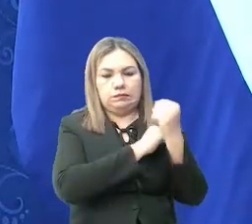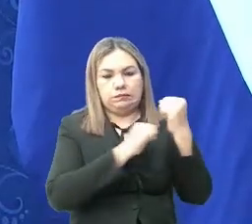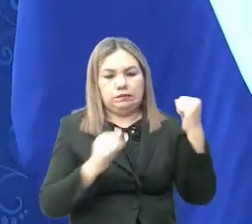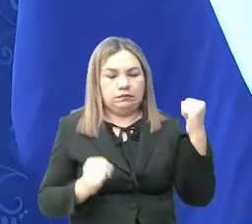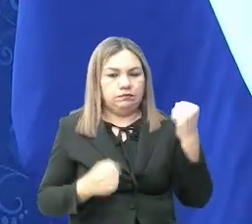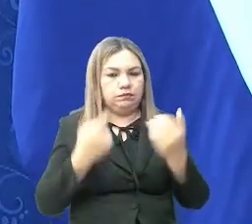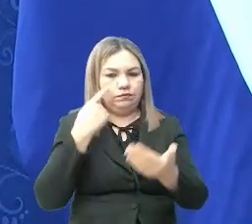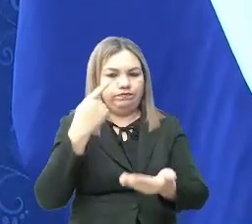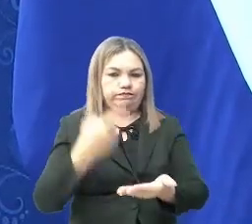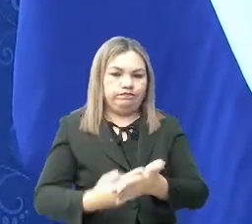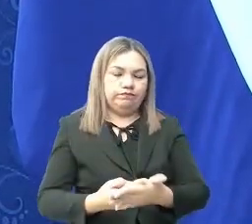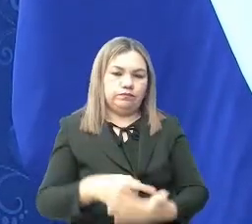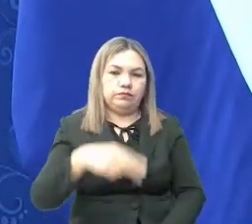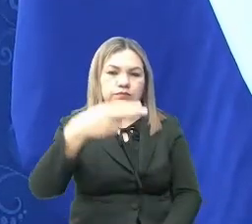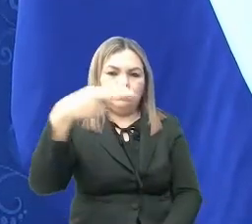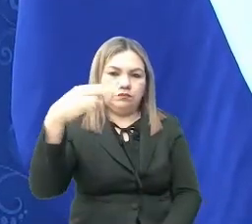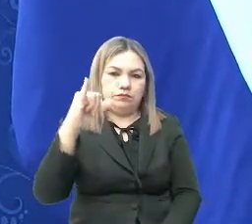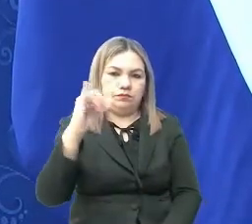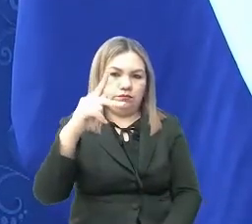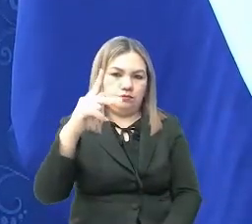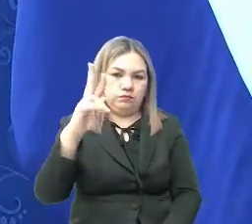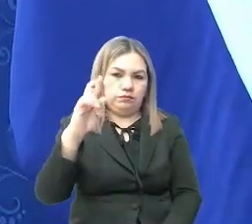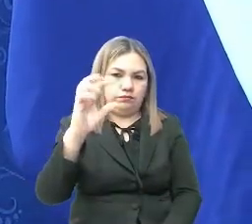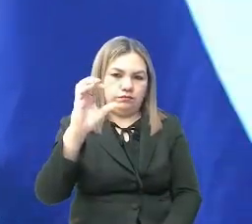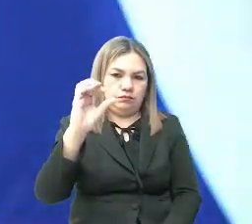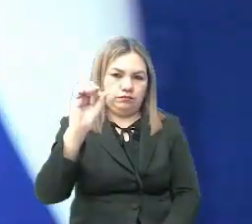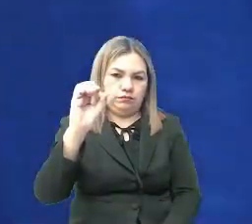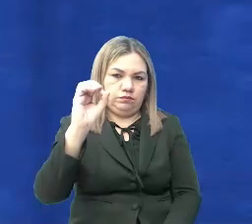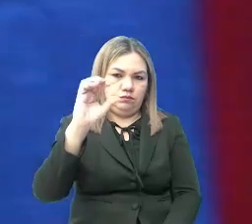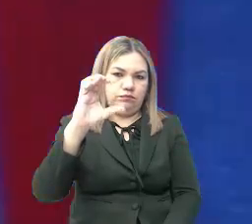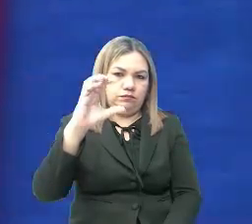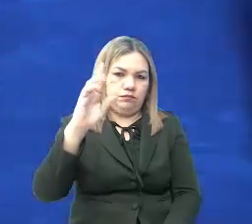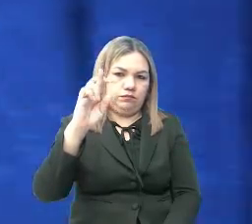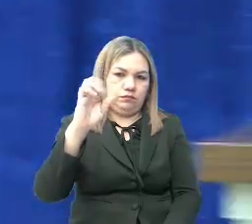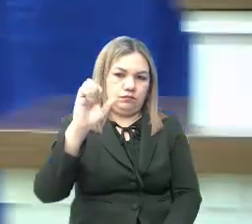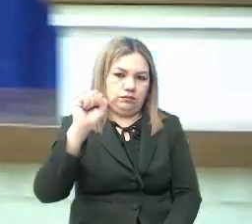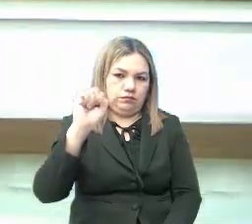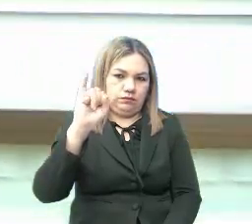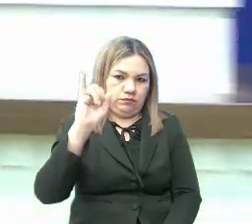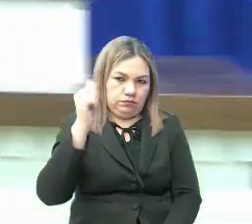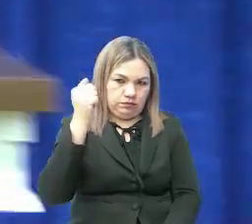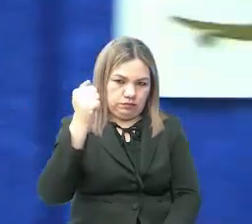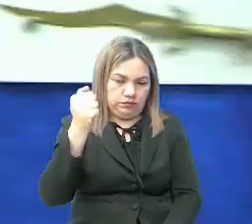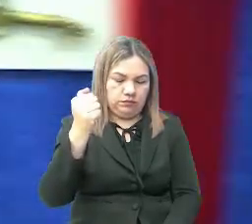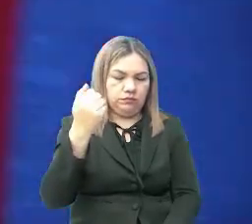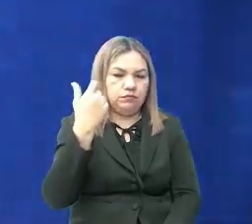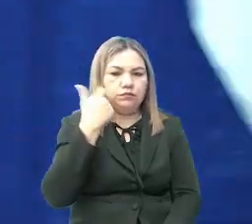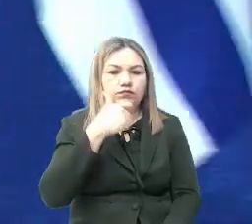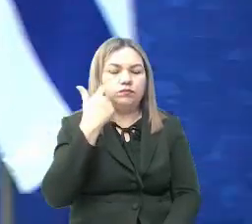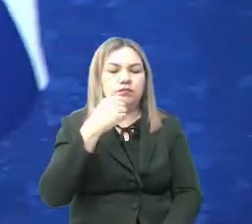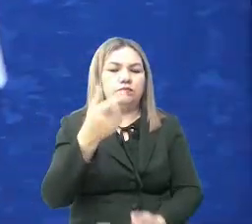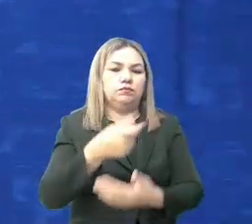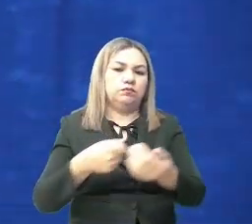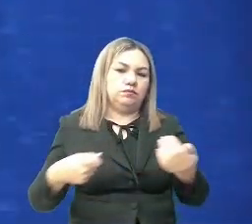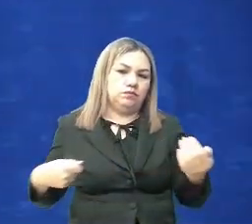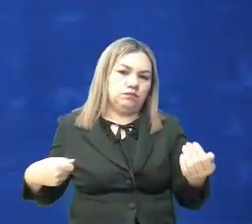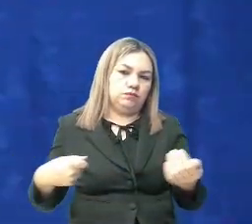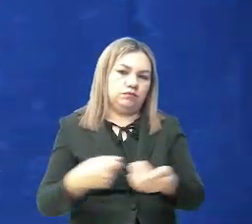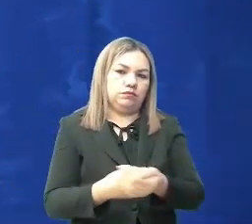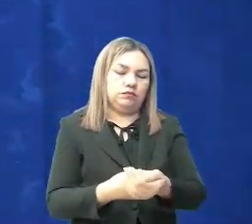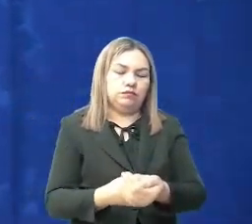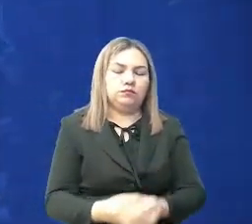went to the family, and look how this hypocrisy, and he's even a